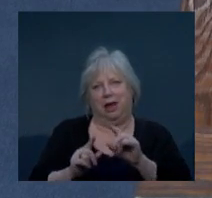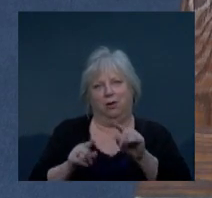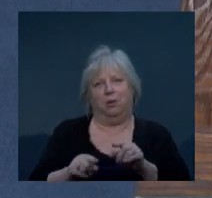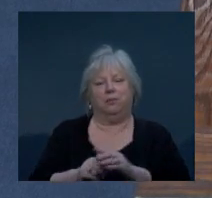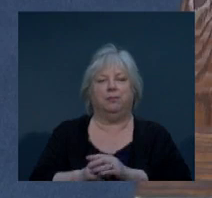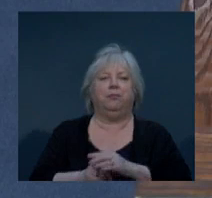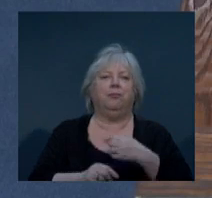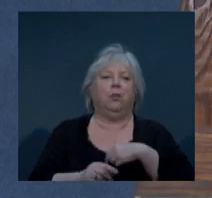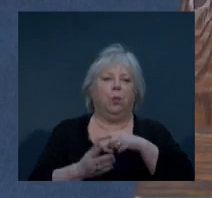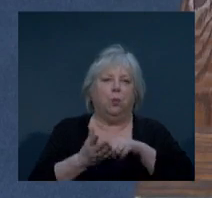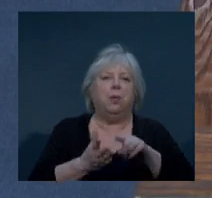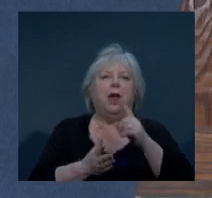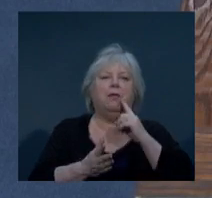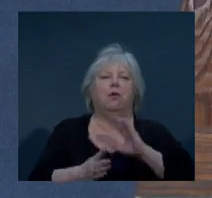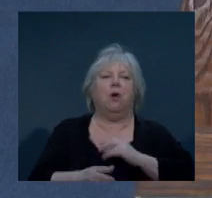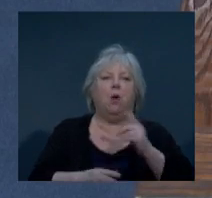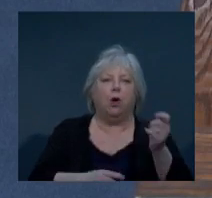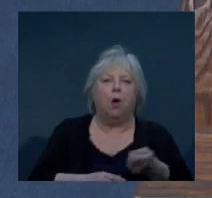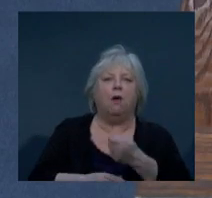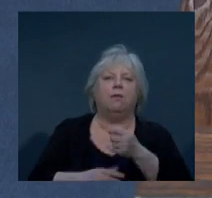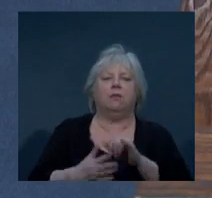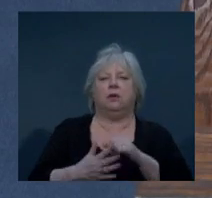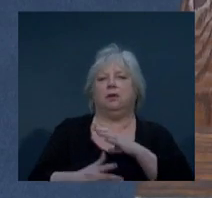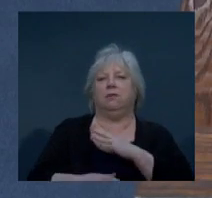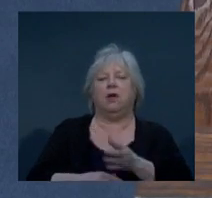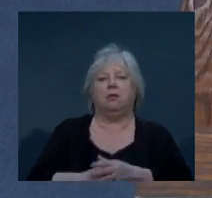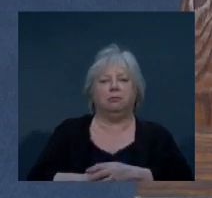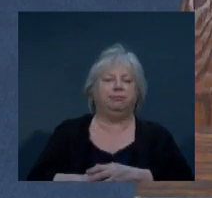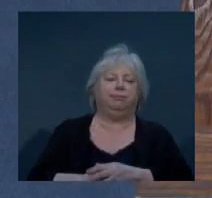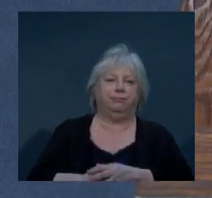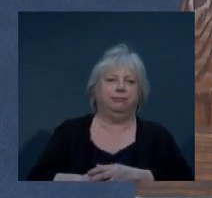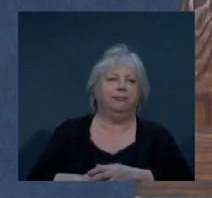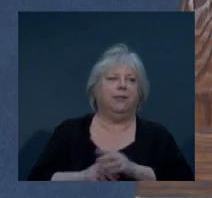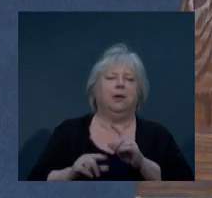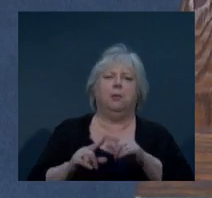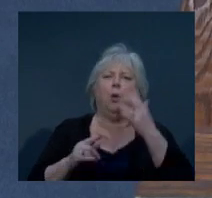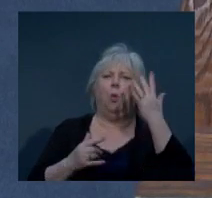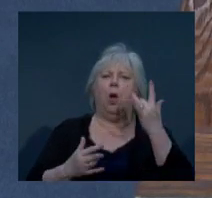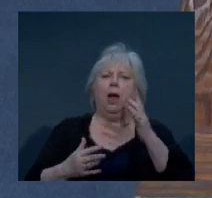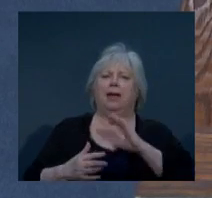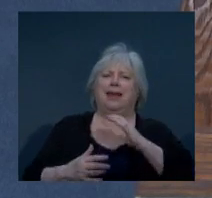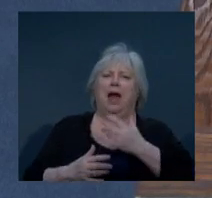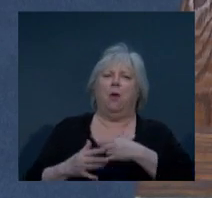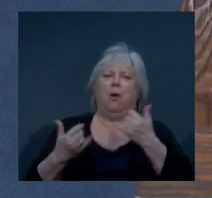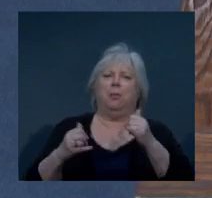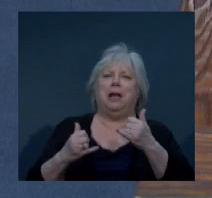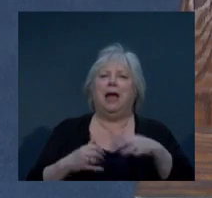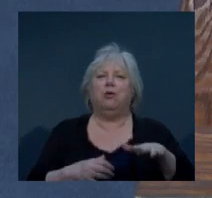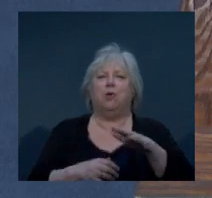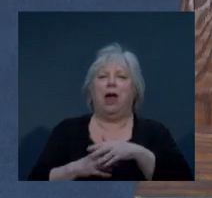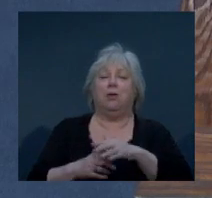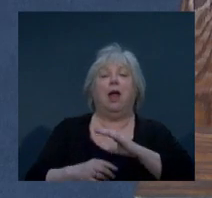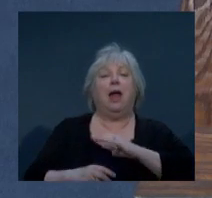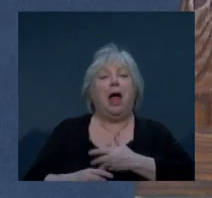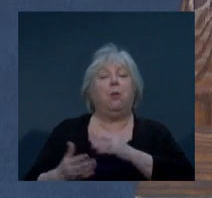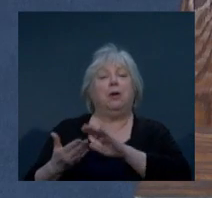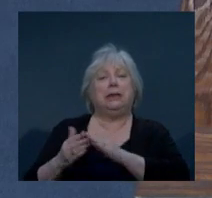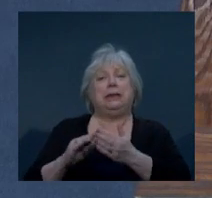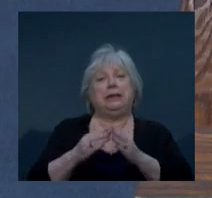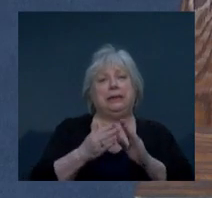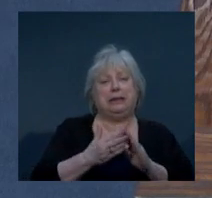We pay for our golf, and that's fine. But why is our playground, our city